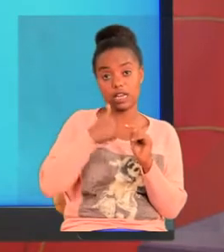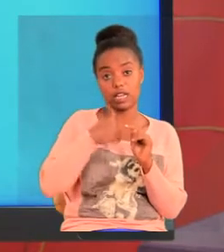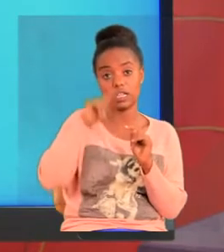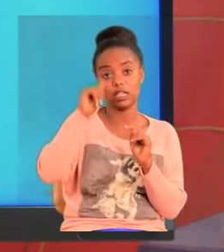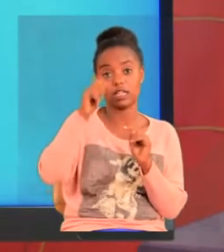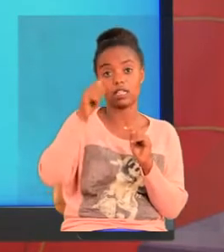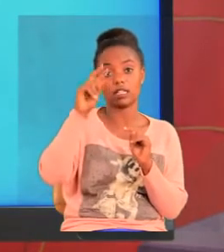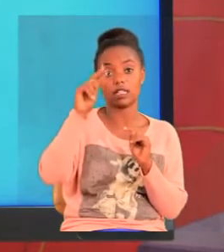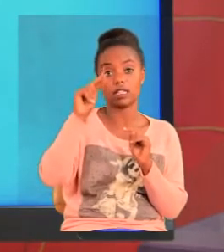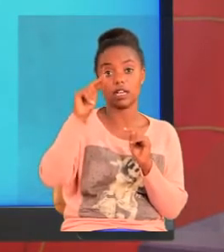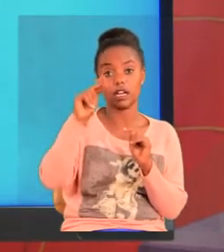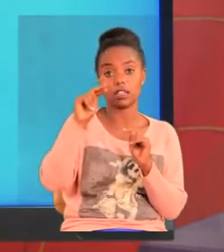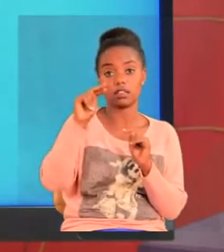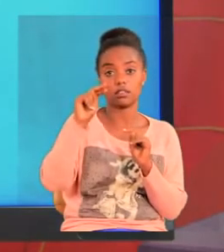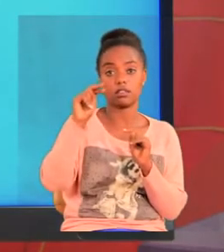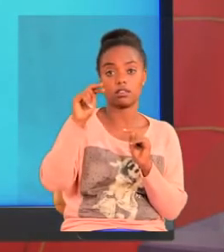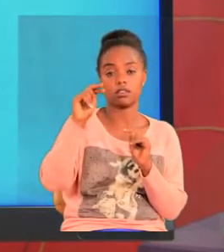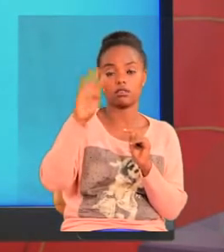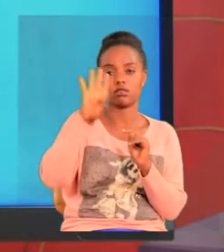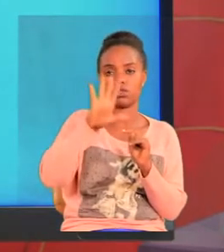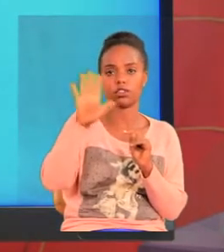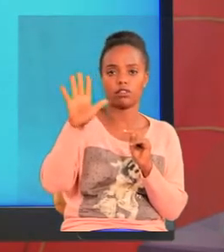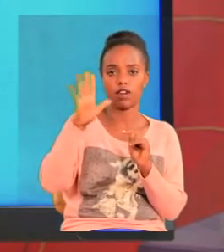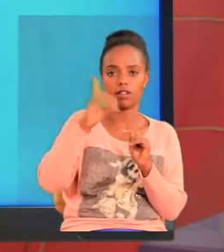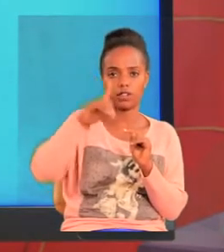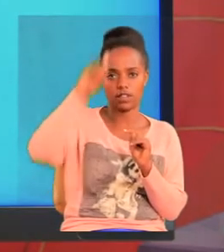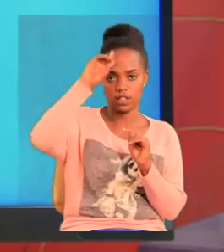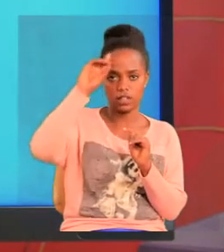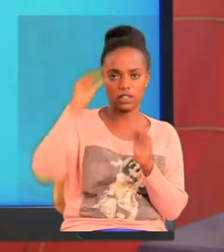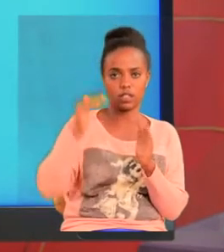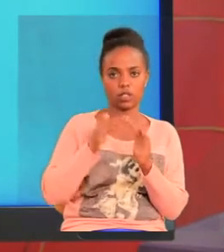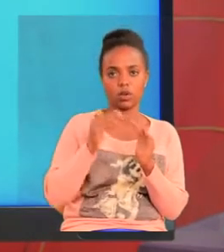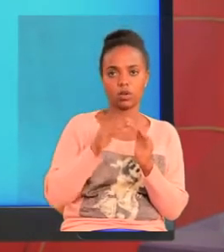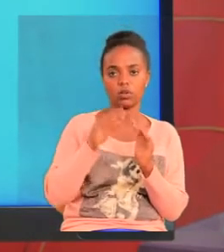degree, it's opposite of our adjacent. So tan